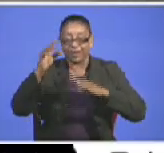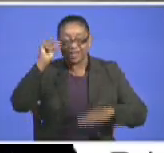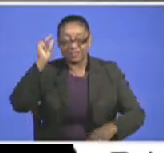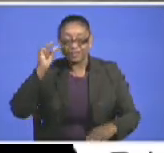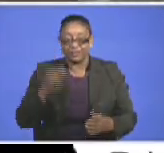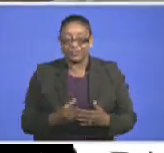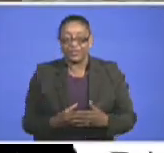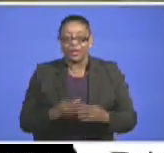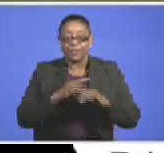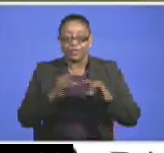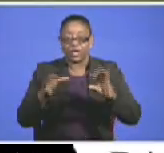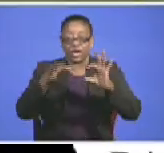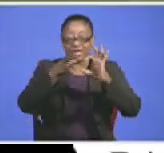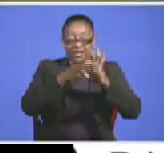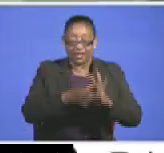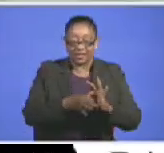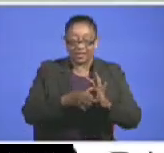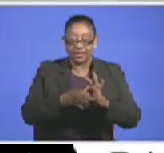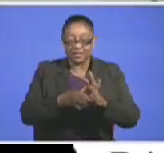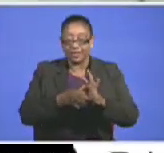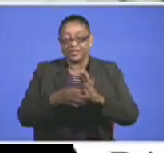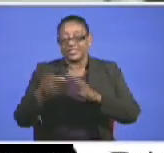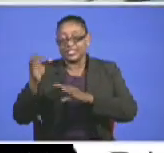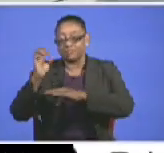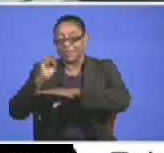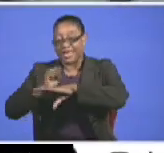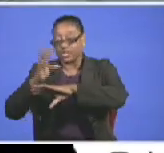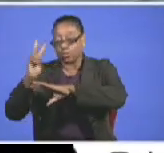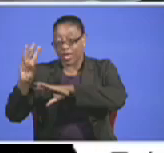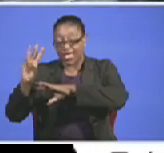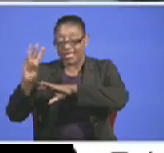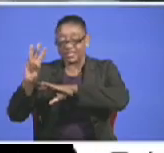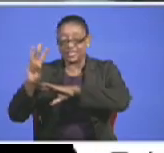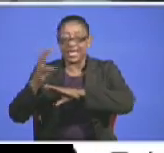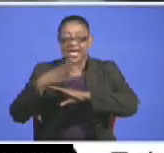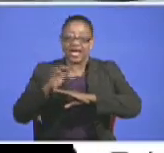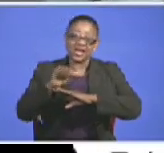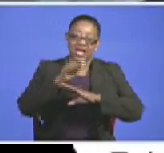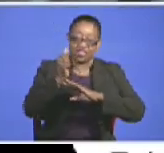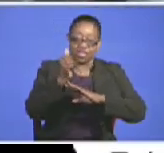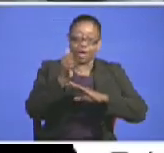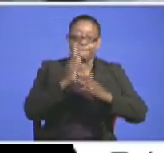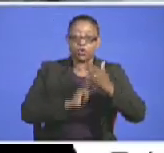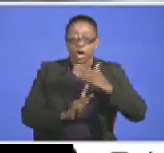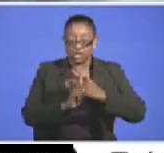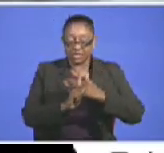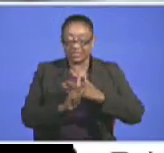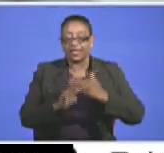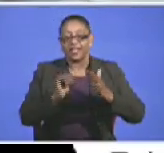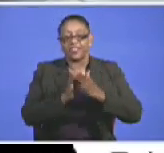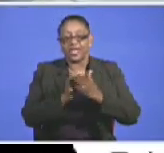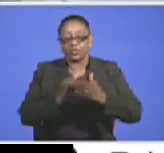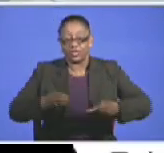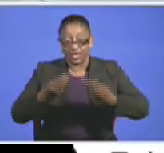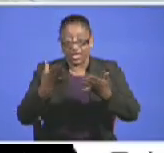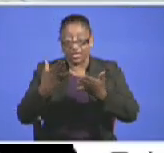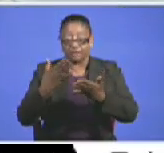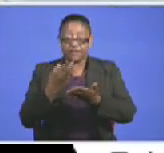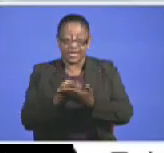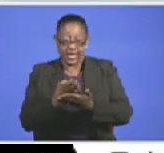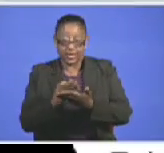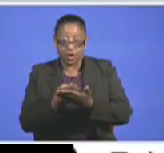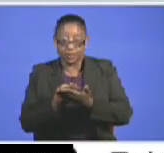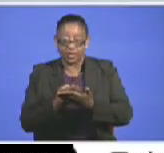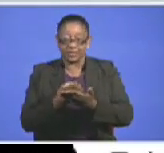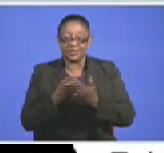Bridge connecting Spanish Wells and Russell Island in Eleuthera, there are a number of other projects set to inject jobs and economic